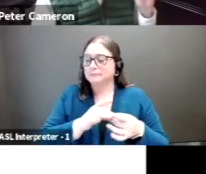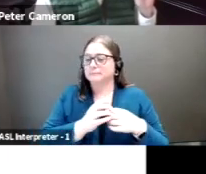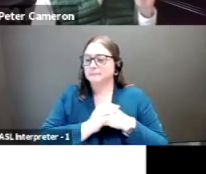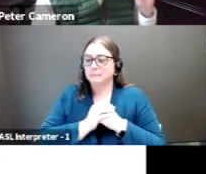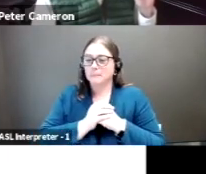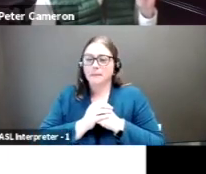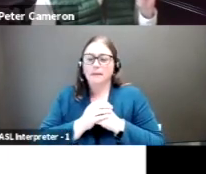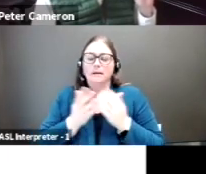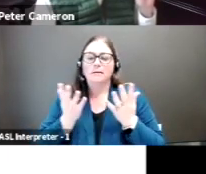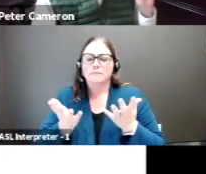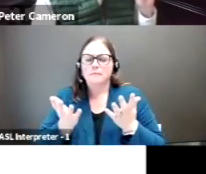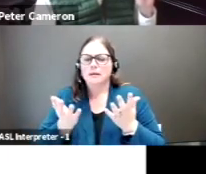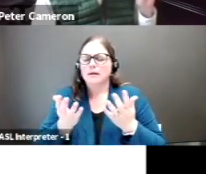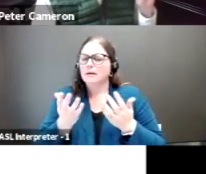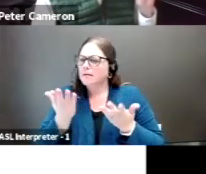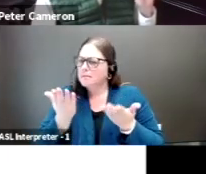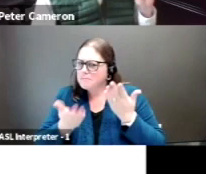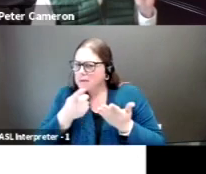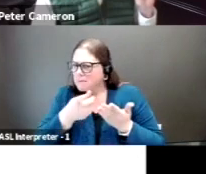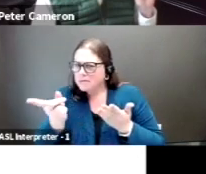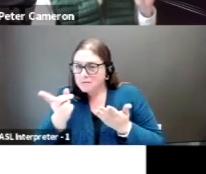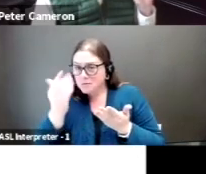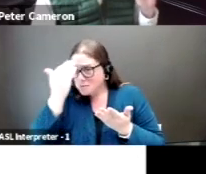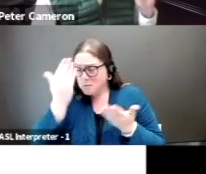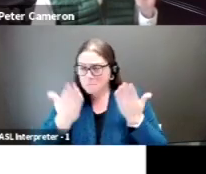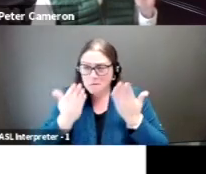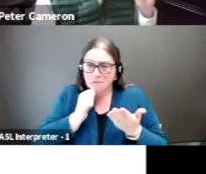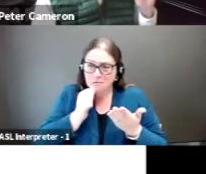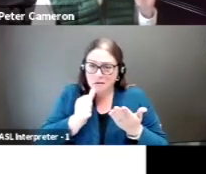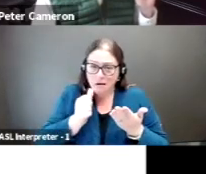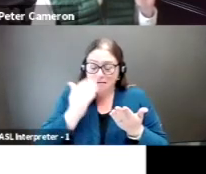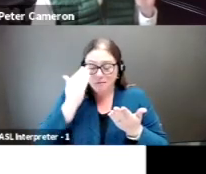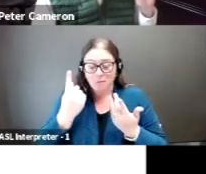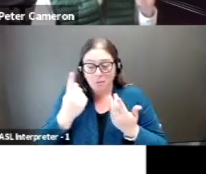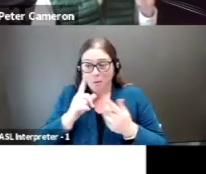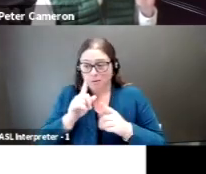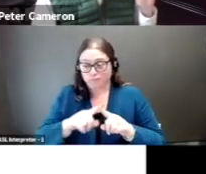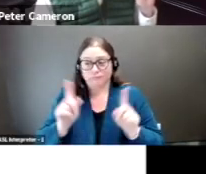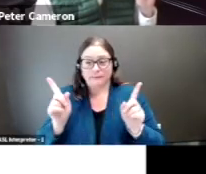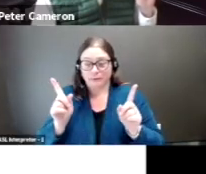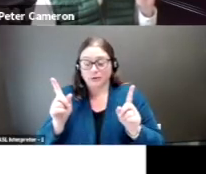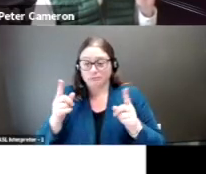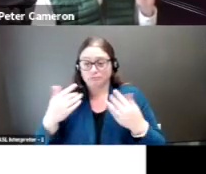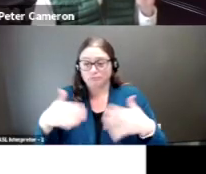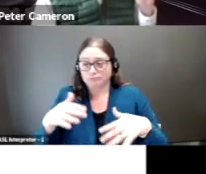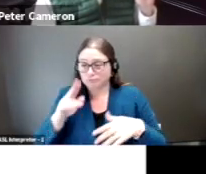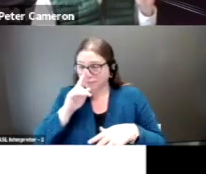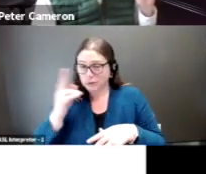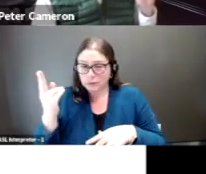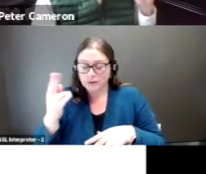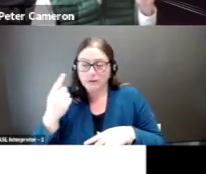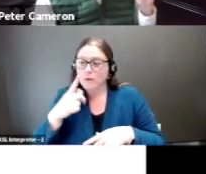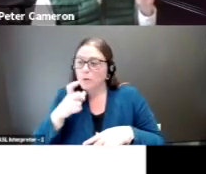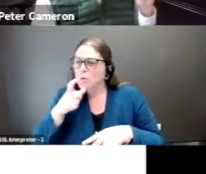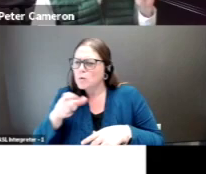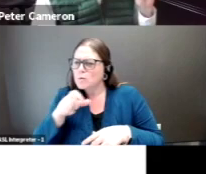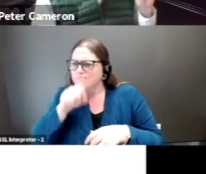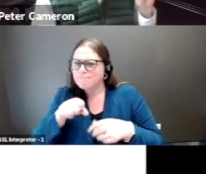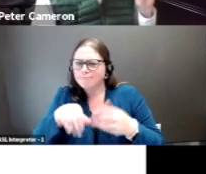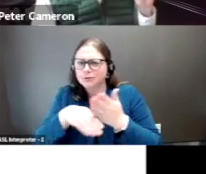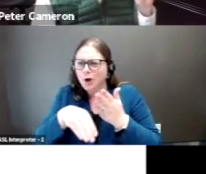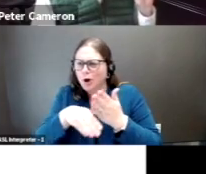here's something that probably a lot of you don't know and is unique for the soccer players in the crowd.